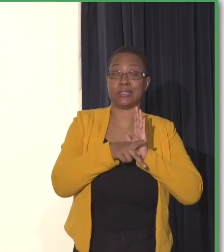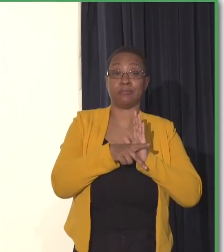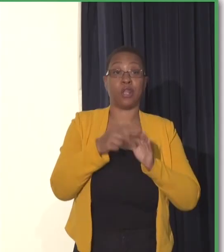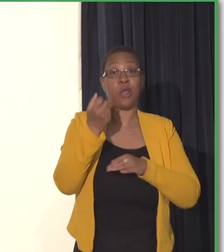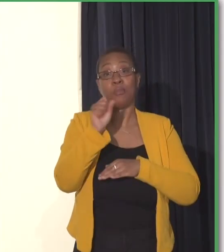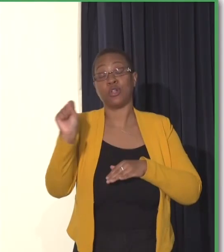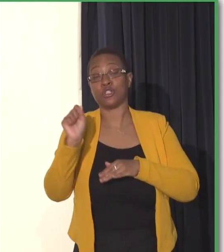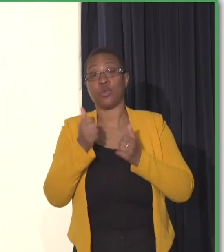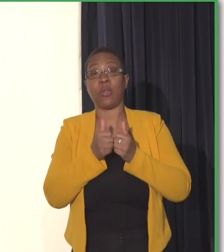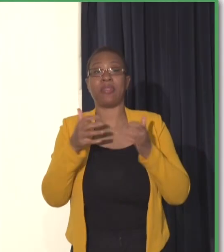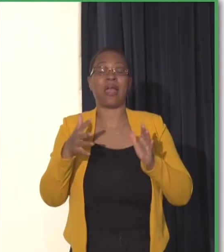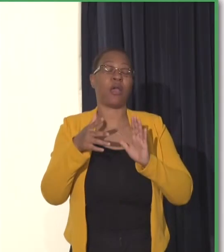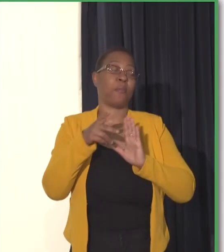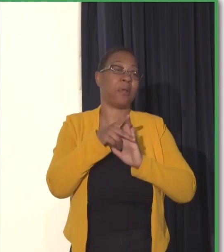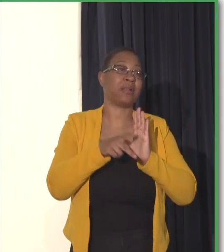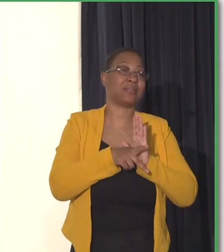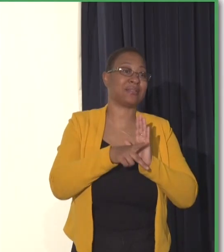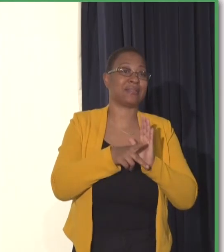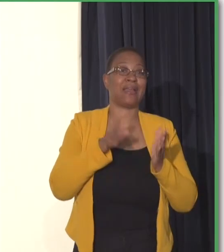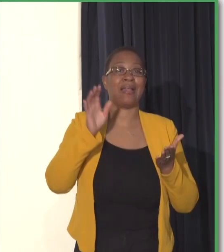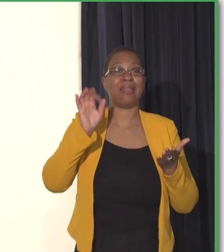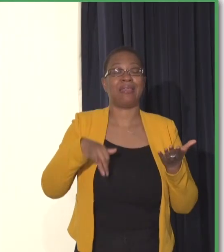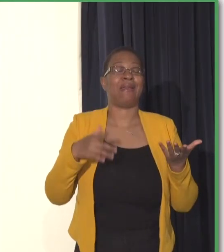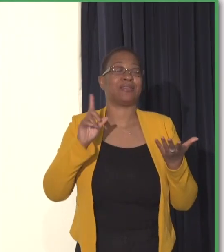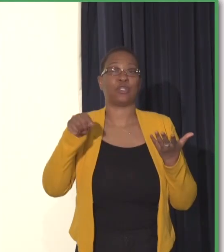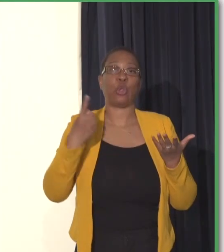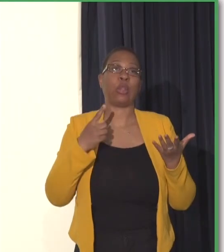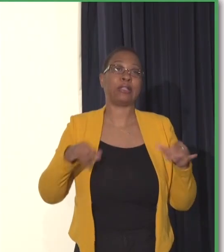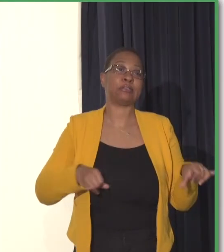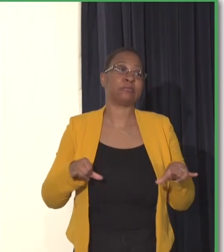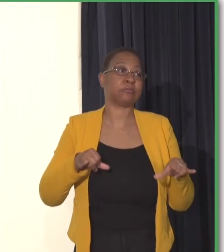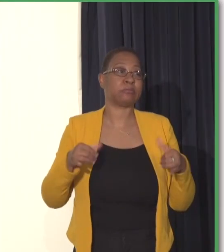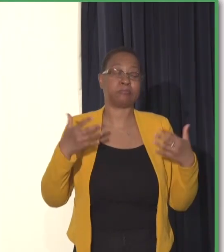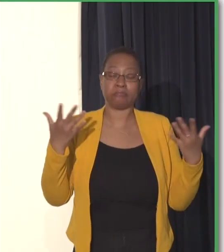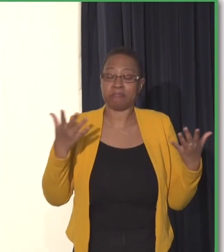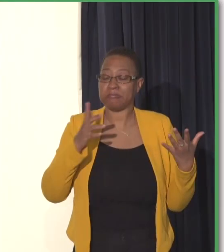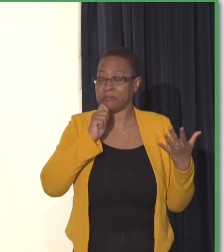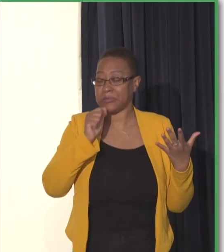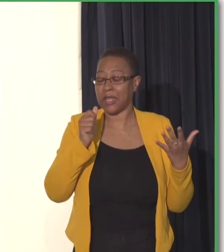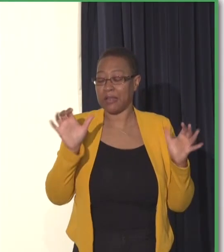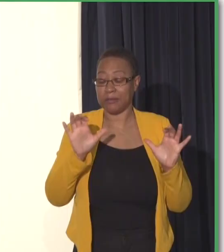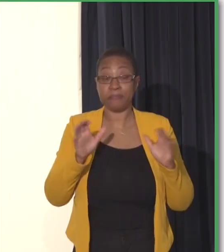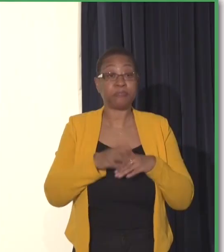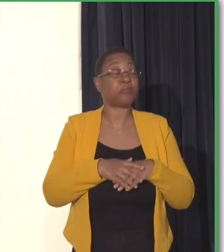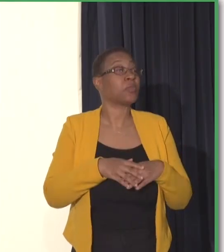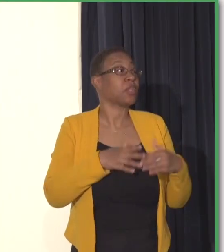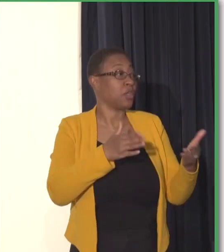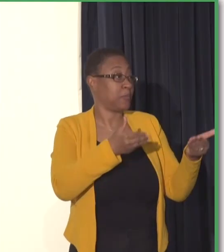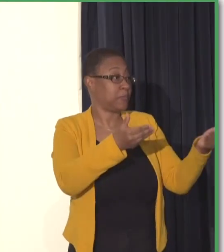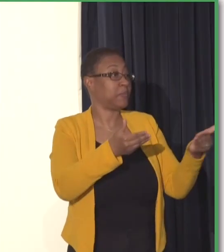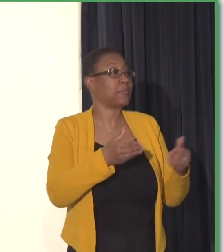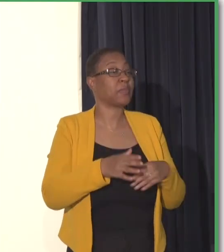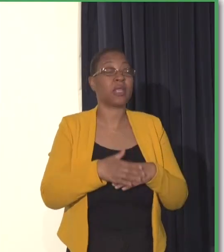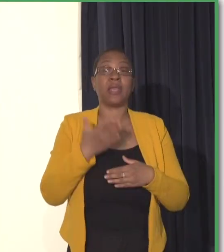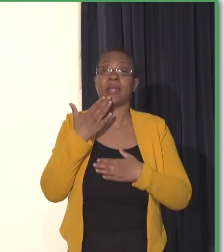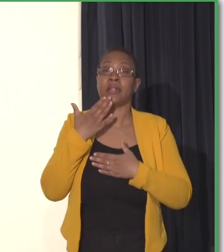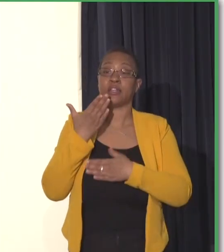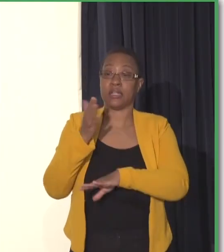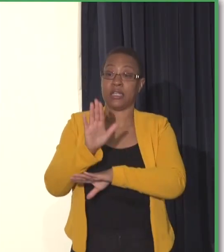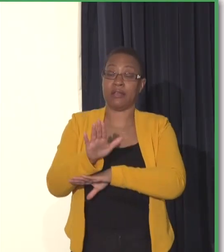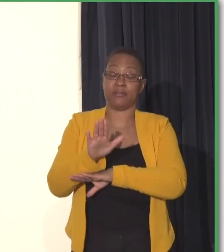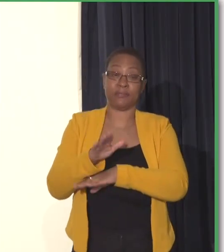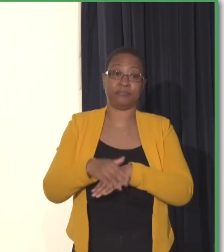Protest without policy is a sounding brass and a tingling cymbal. You may be heard. Thank you. Good afternoon.